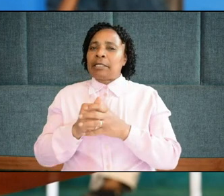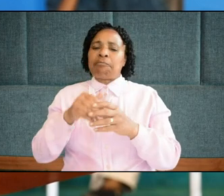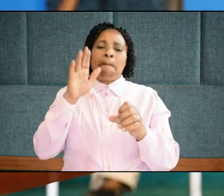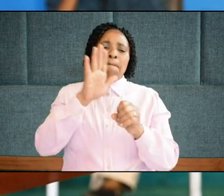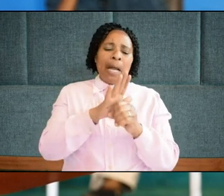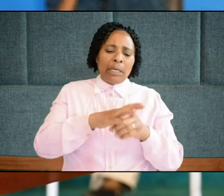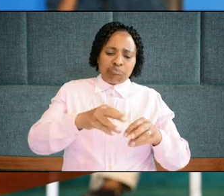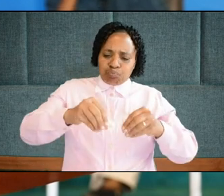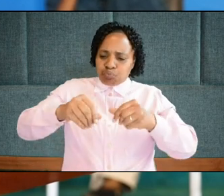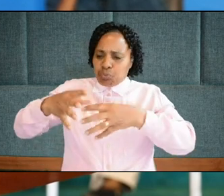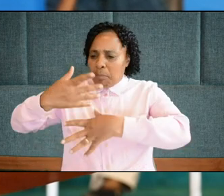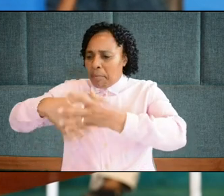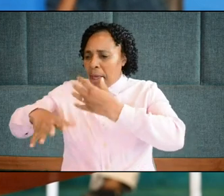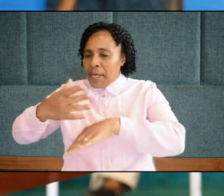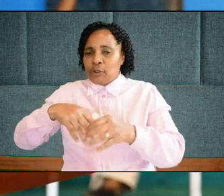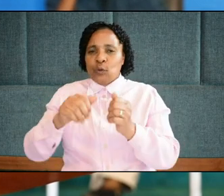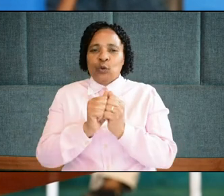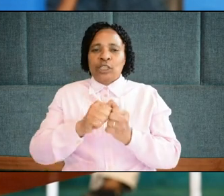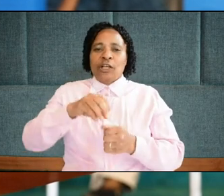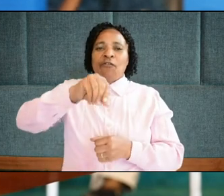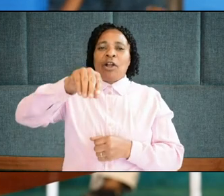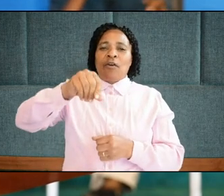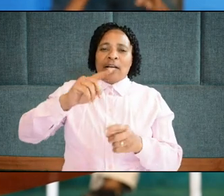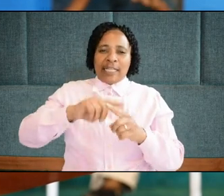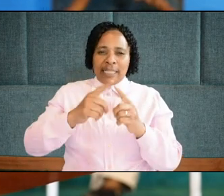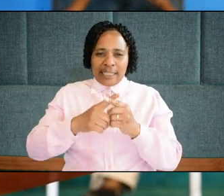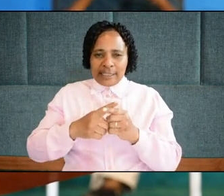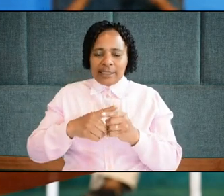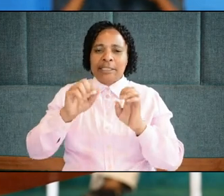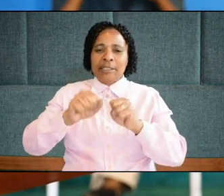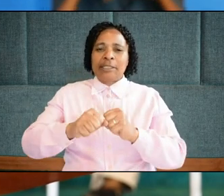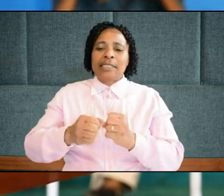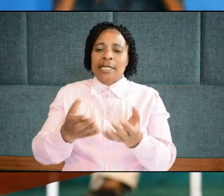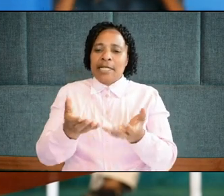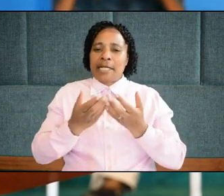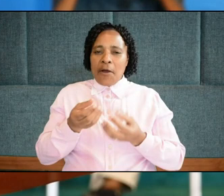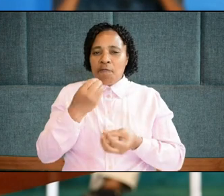water and mix it with some few flowers and say they'd made a meal.